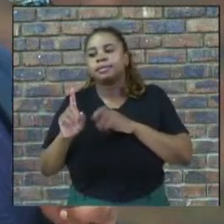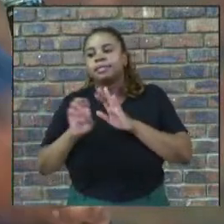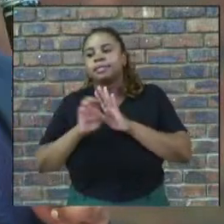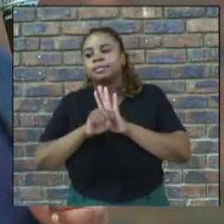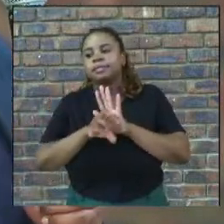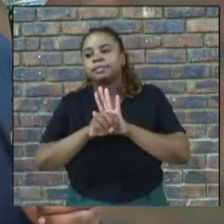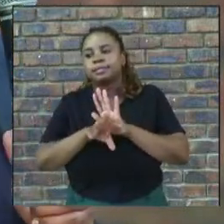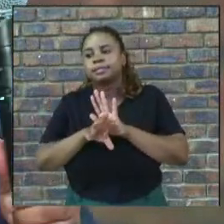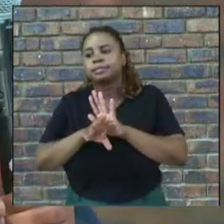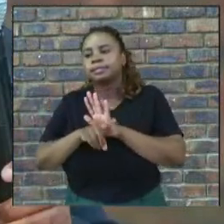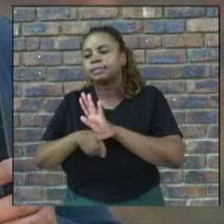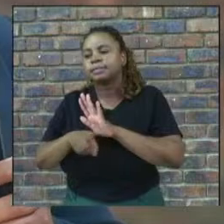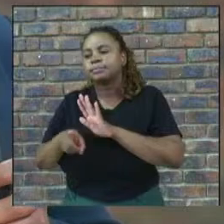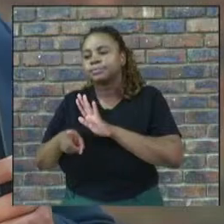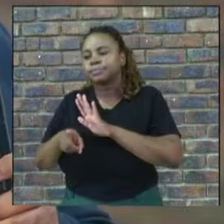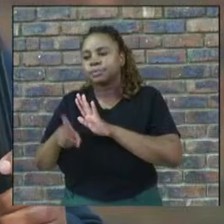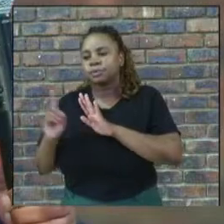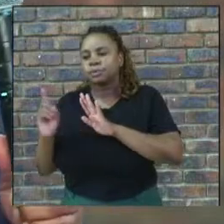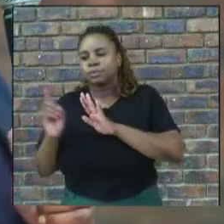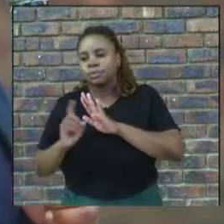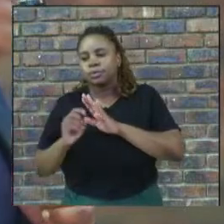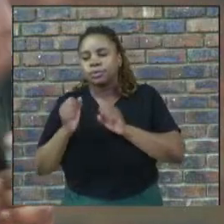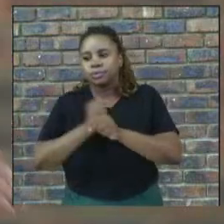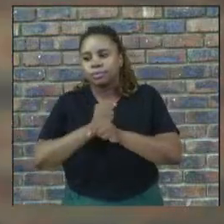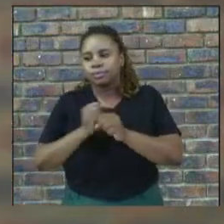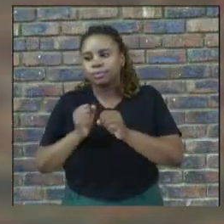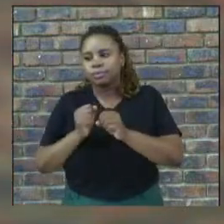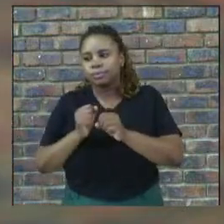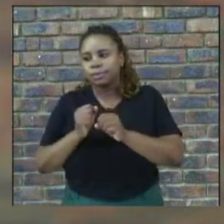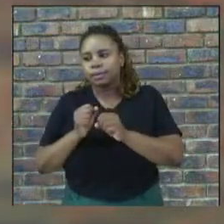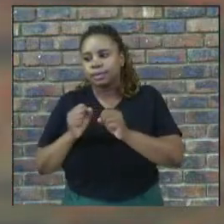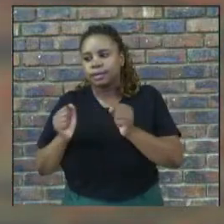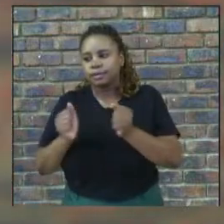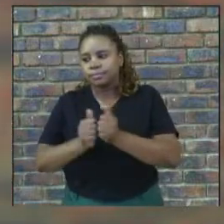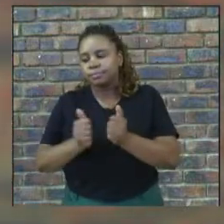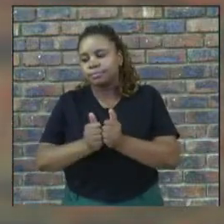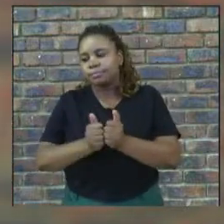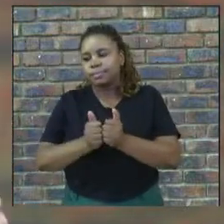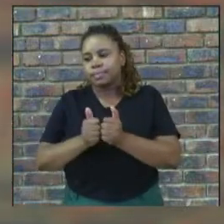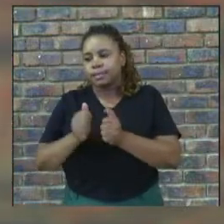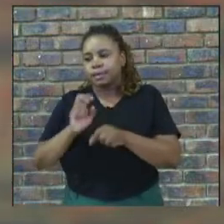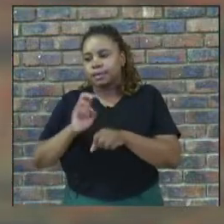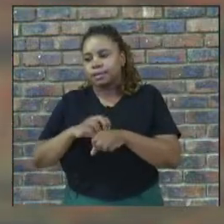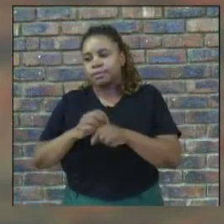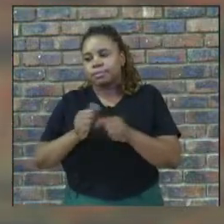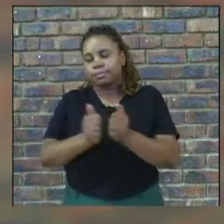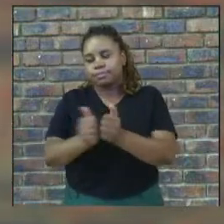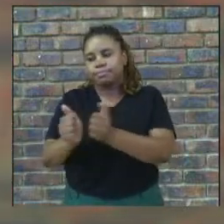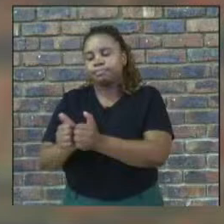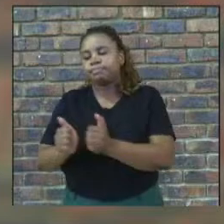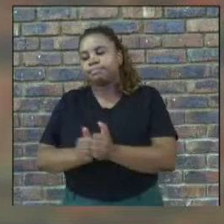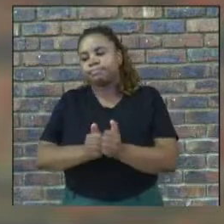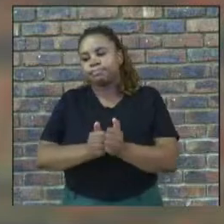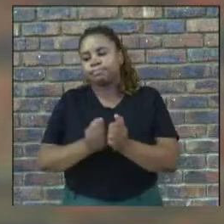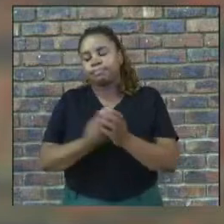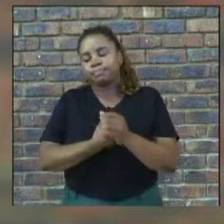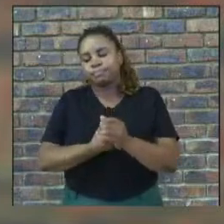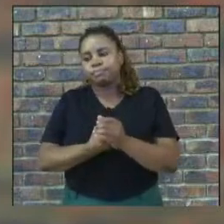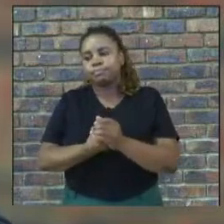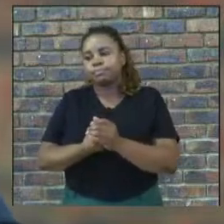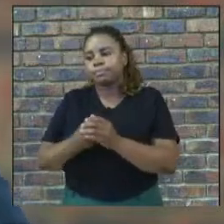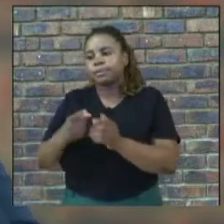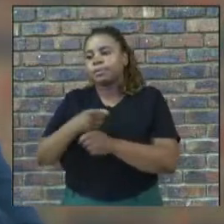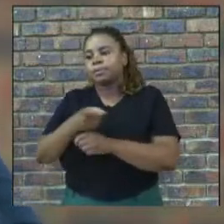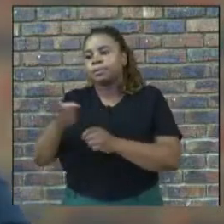identify partners that we can partner with, and so that we can actually implement this thing properly. So